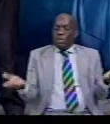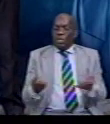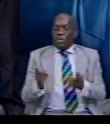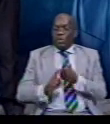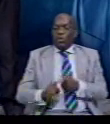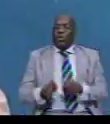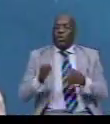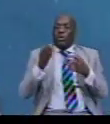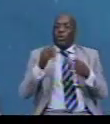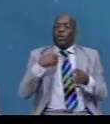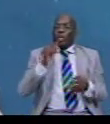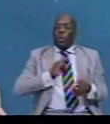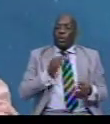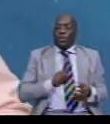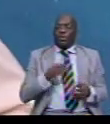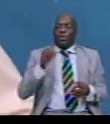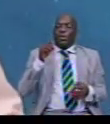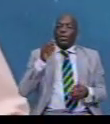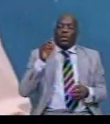Praise the Lord.